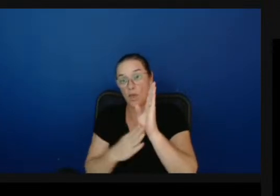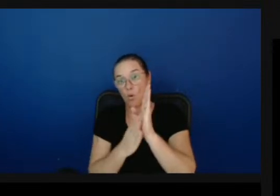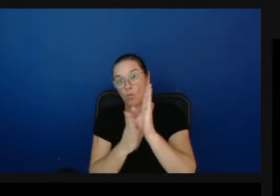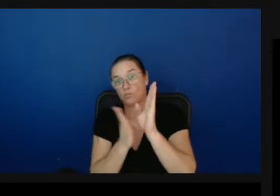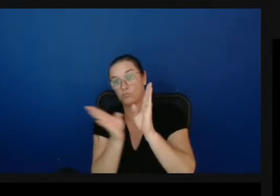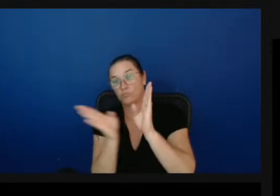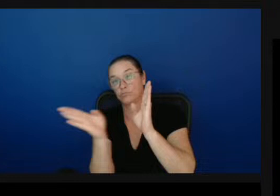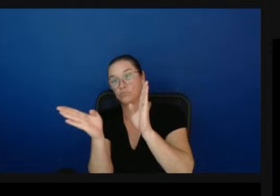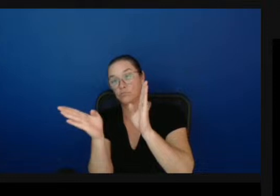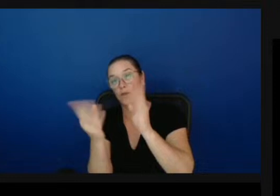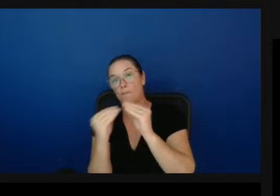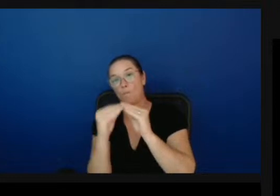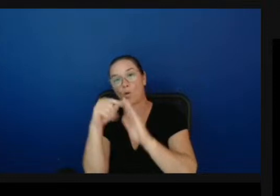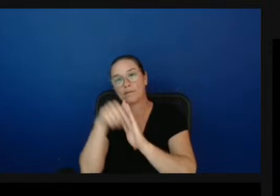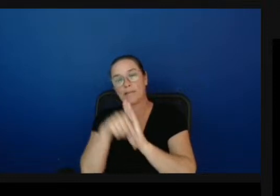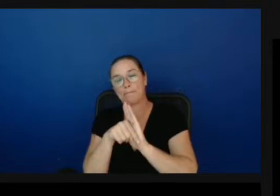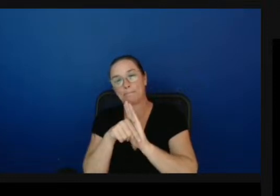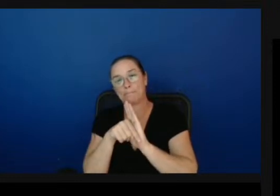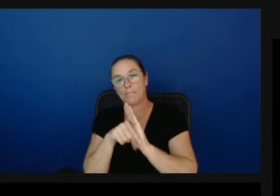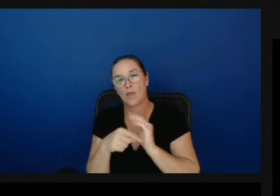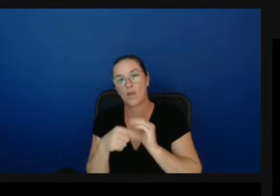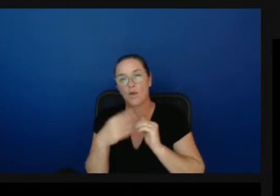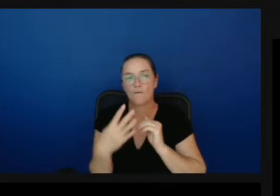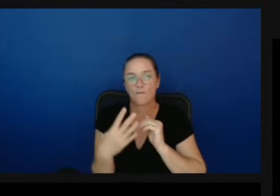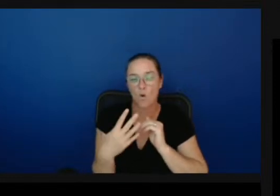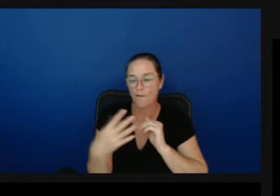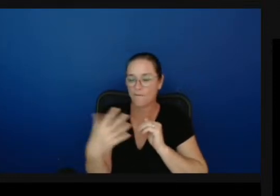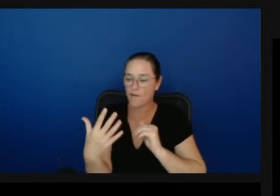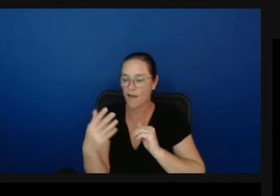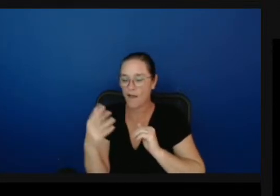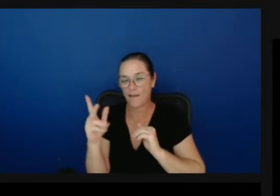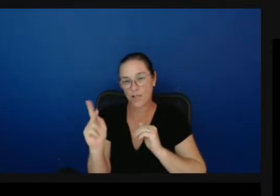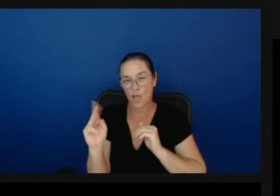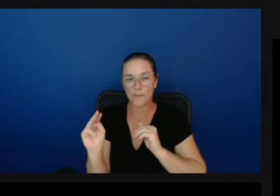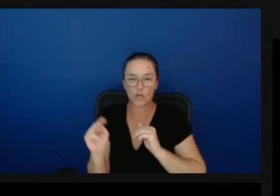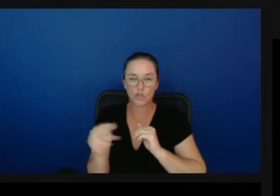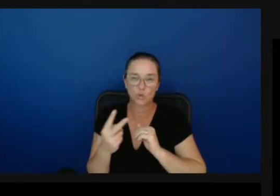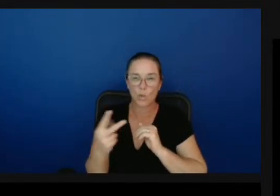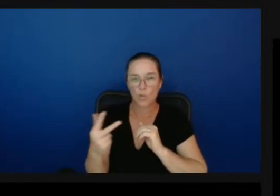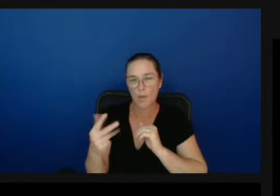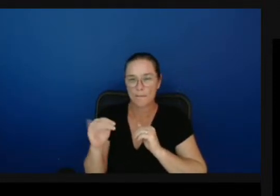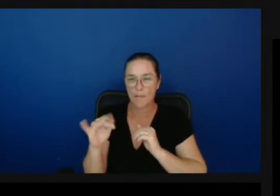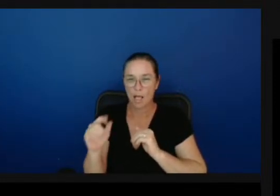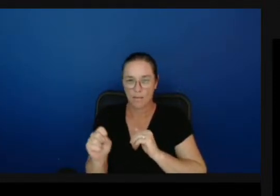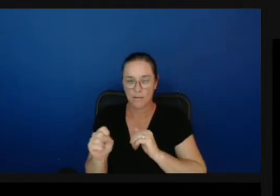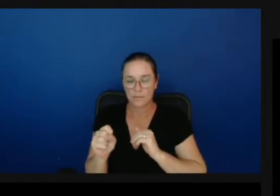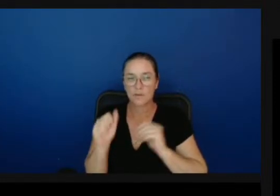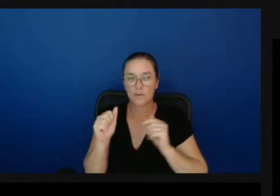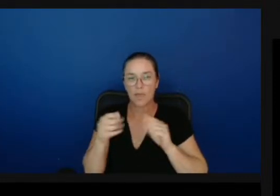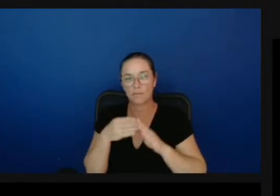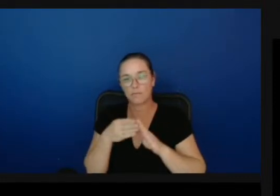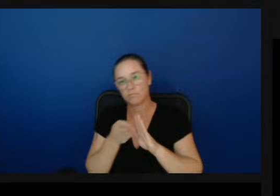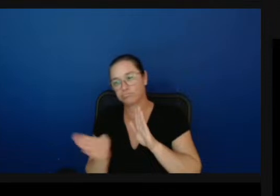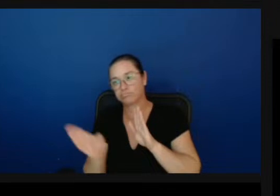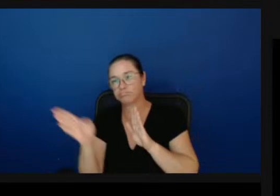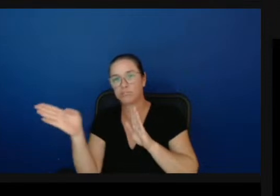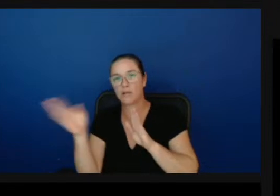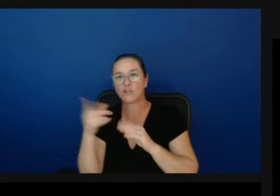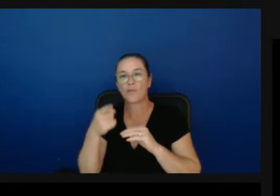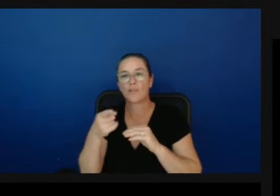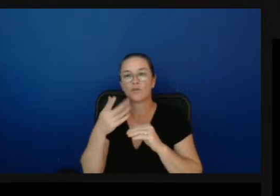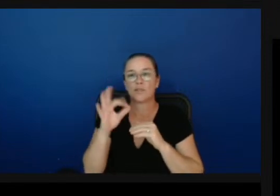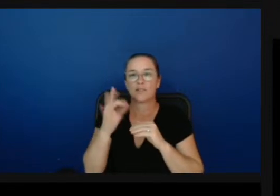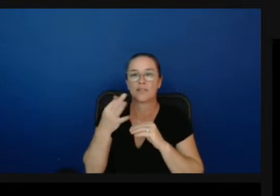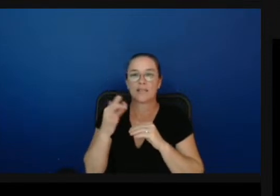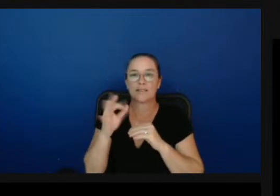greater depth, 4 or 5 kilometers down, 2-3 miles down, and moving to the rift zone that way. So this is 1950. Magma was coming